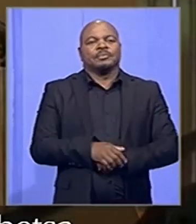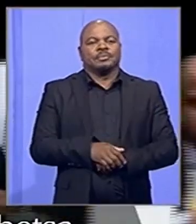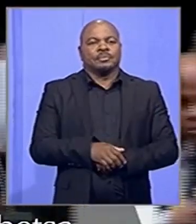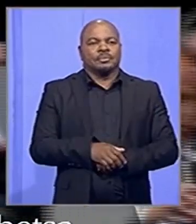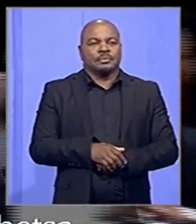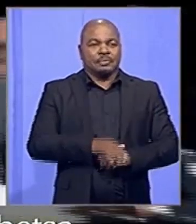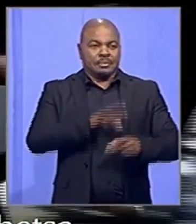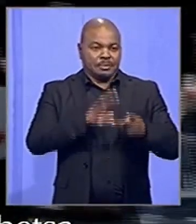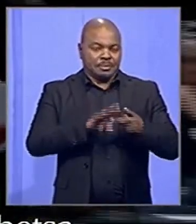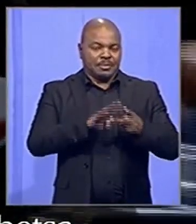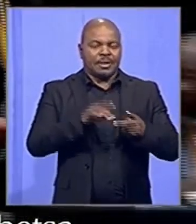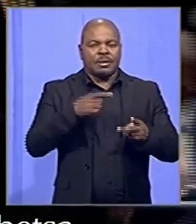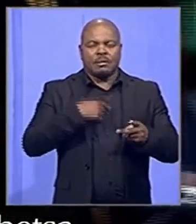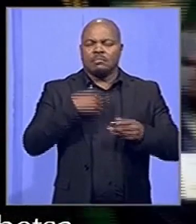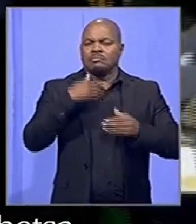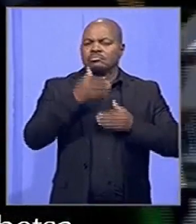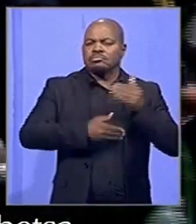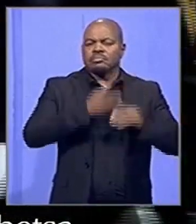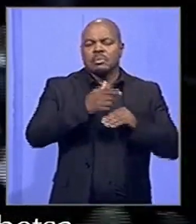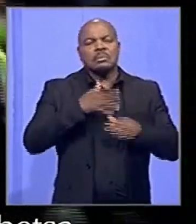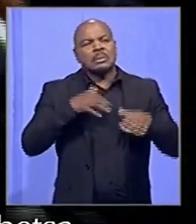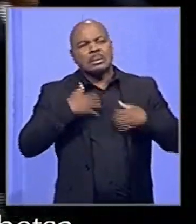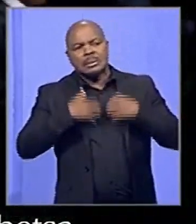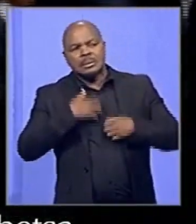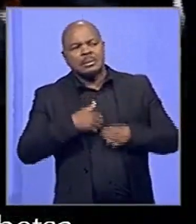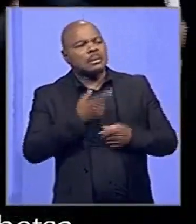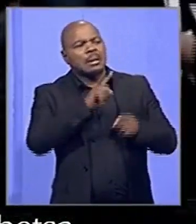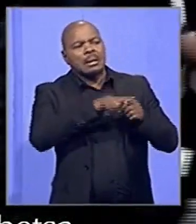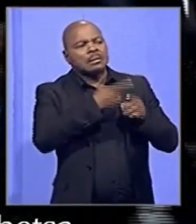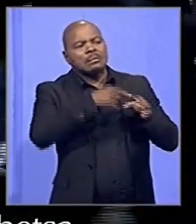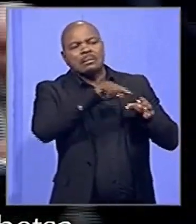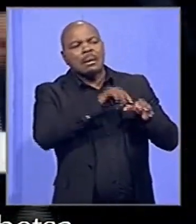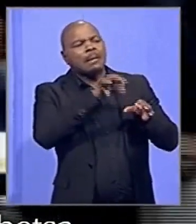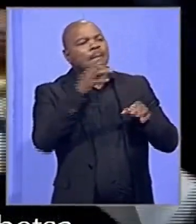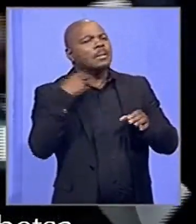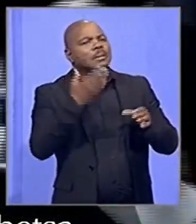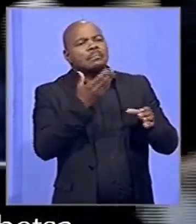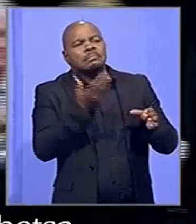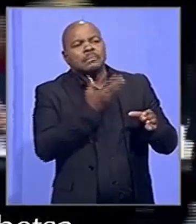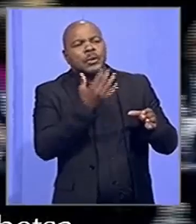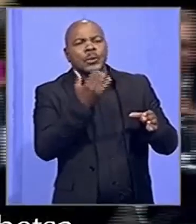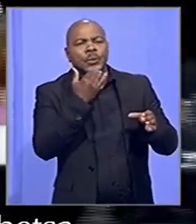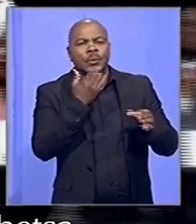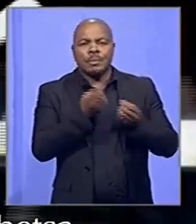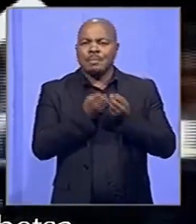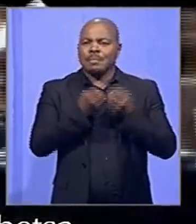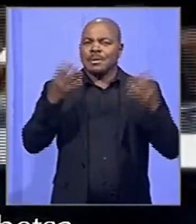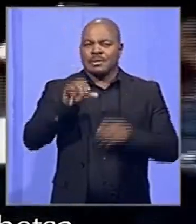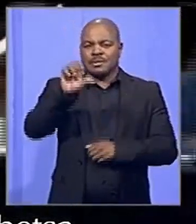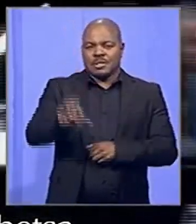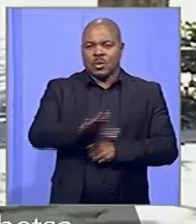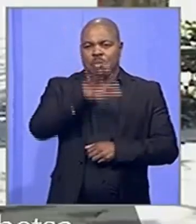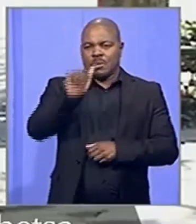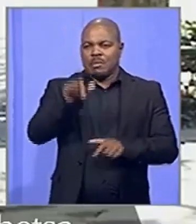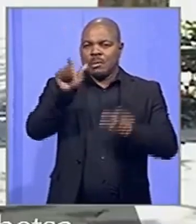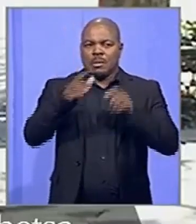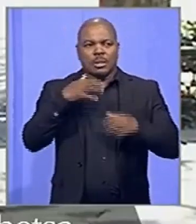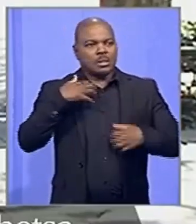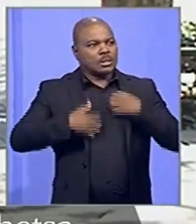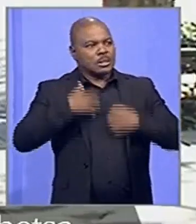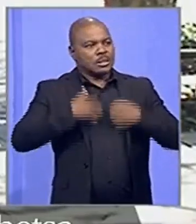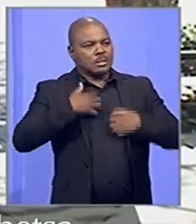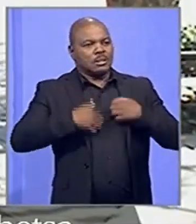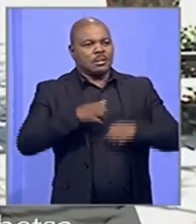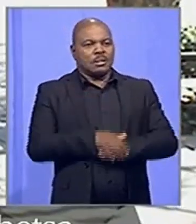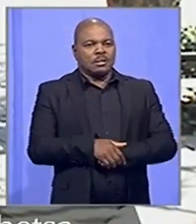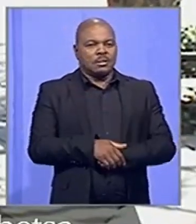ntse e ntlafala ya hore na kabinete ya mopresidente e tla shebahala jwang ma-Afrika Borwa a mangata a shebile ka tjantjello. I think